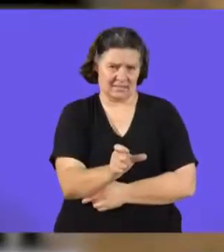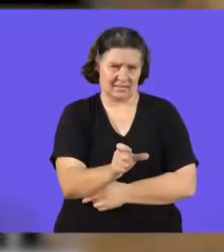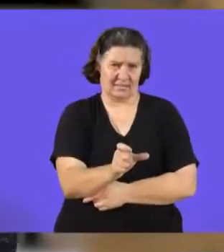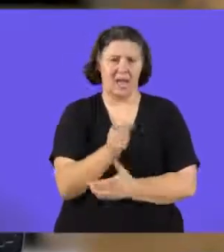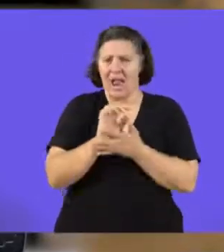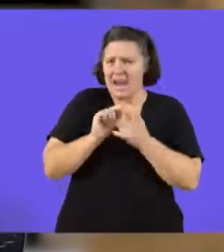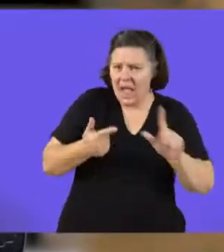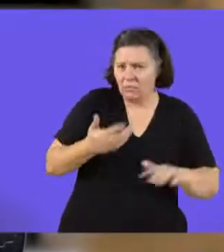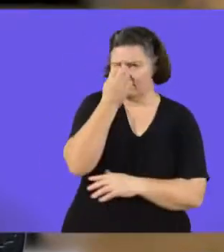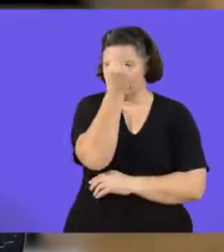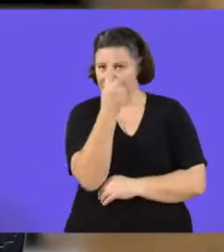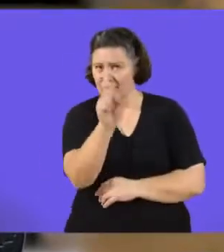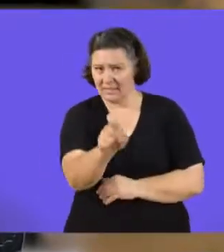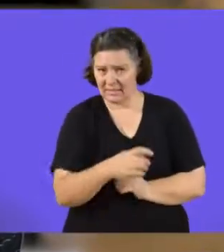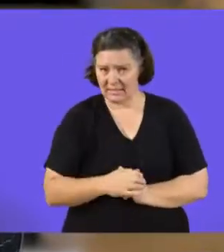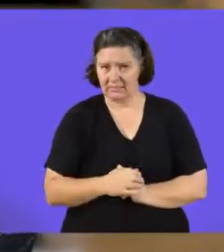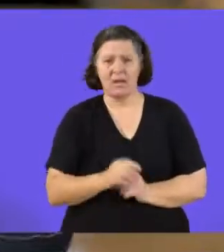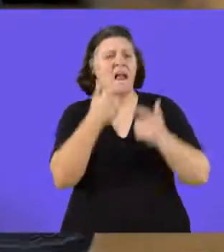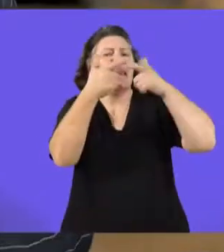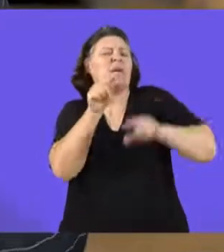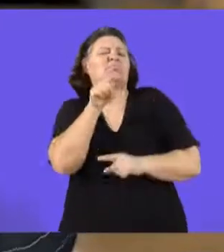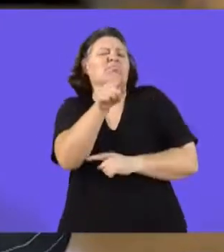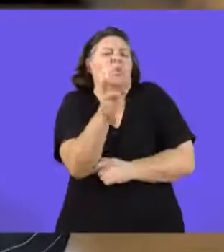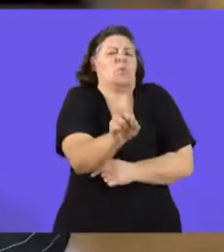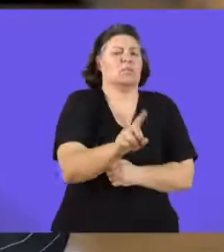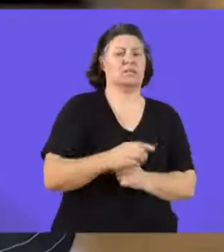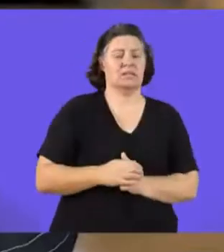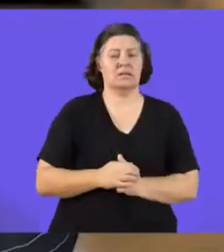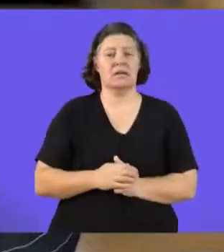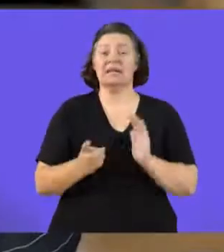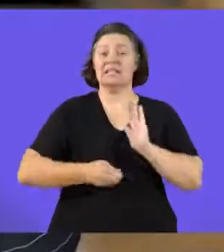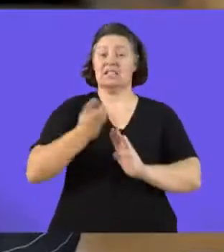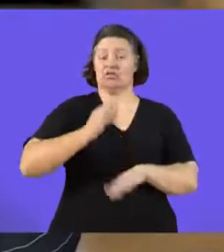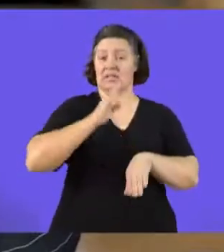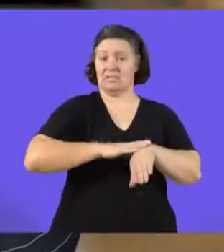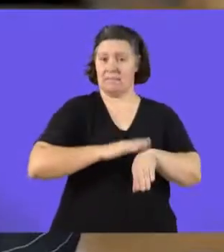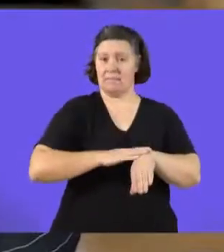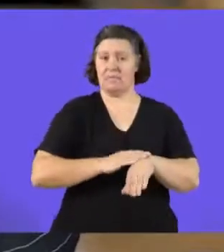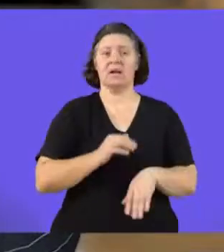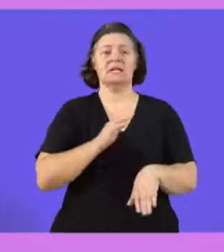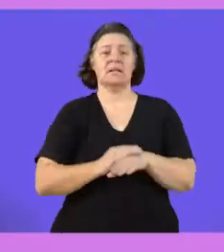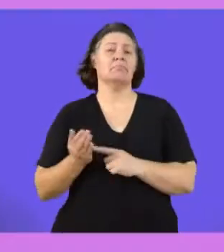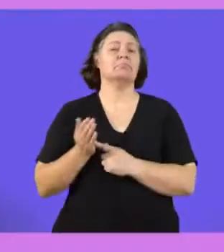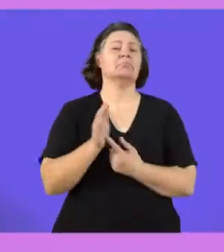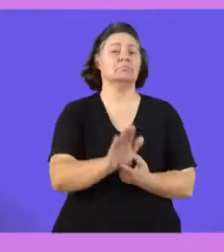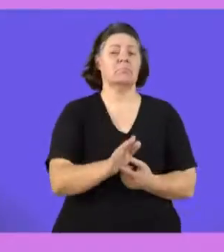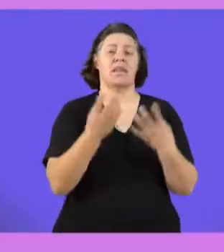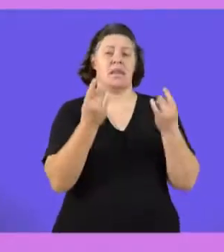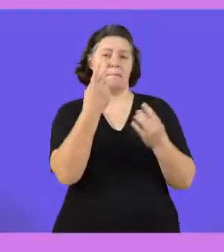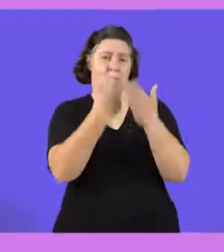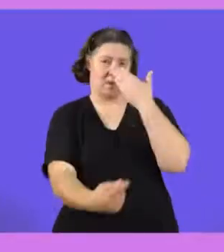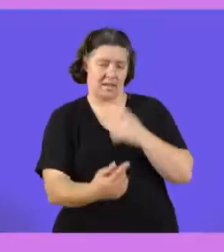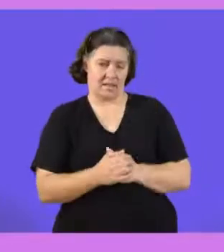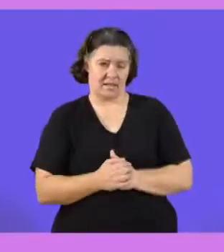meaning certain words and language. Now, what are those language? So first of all, digital time, that is time displayed